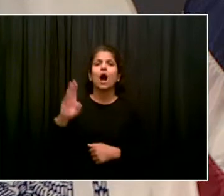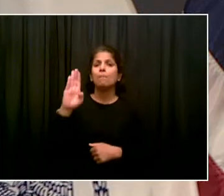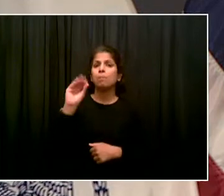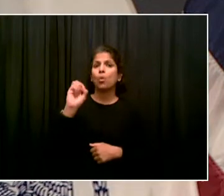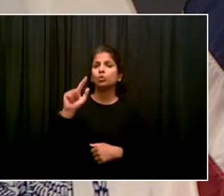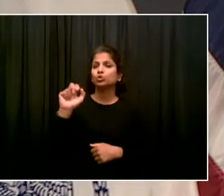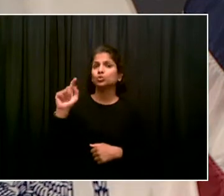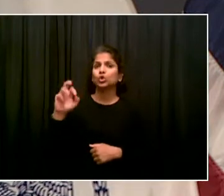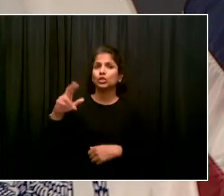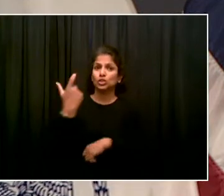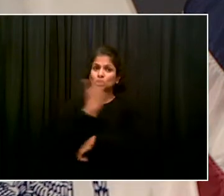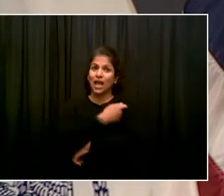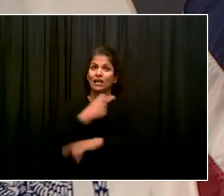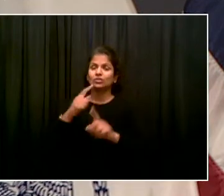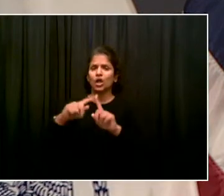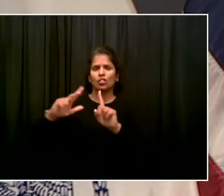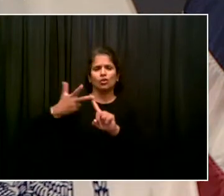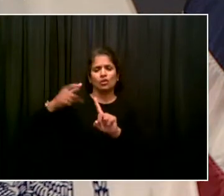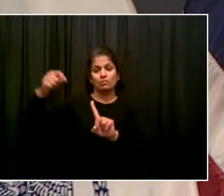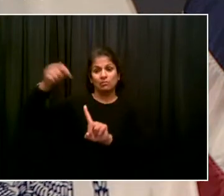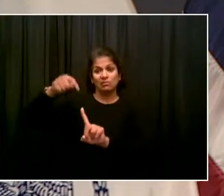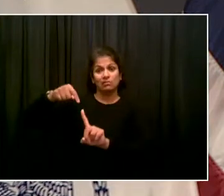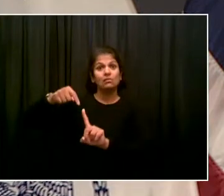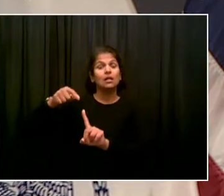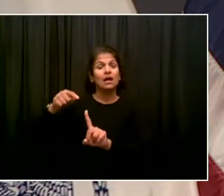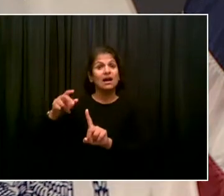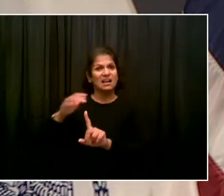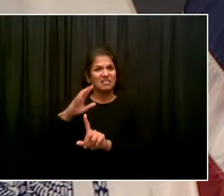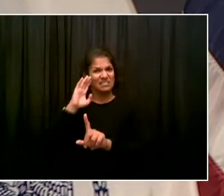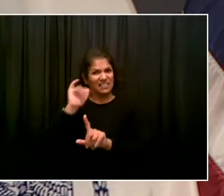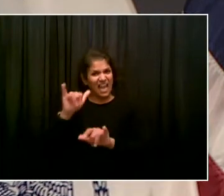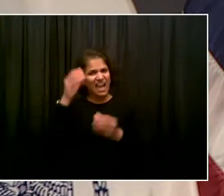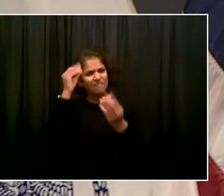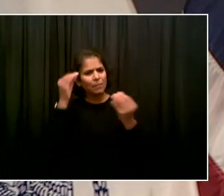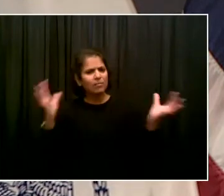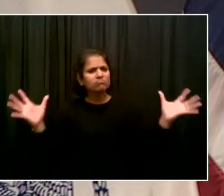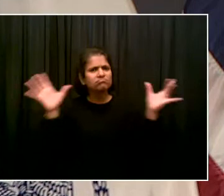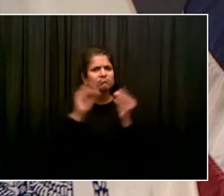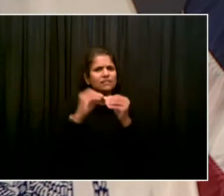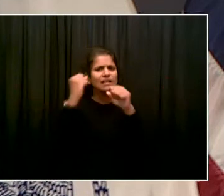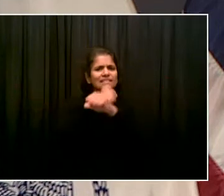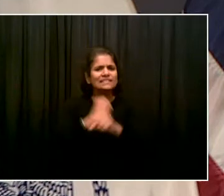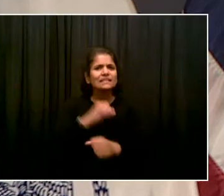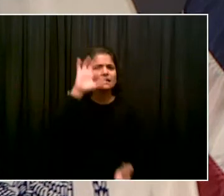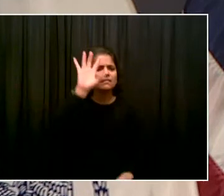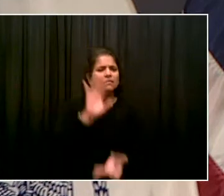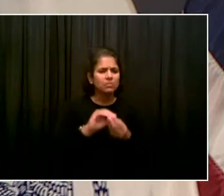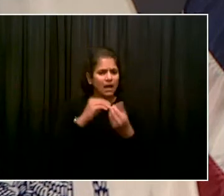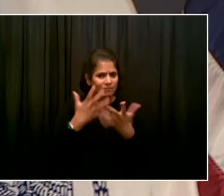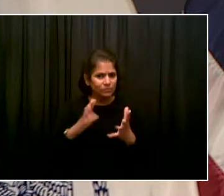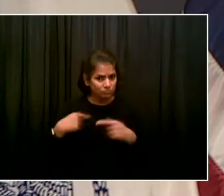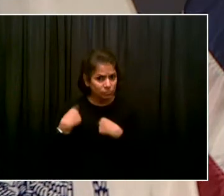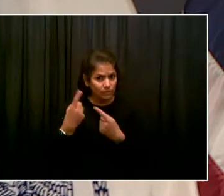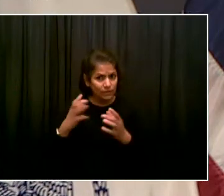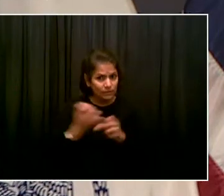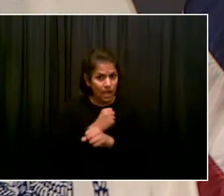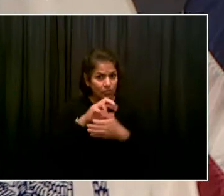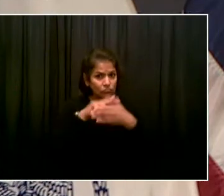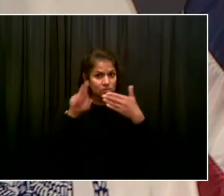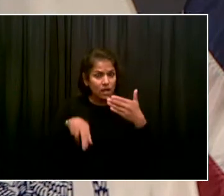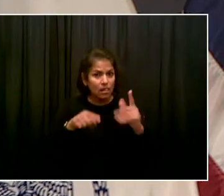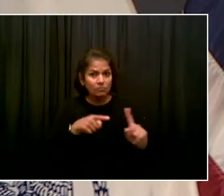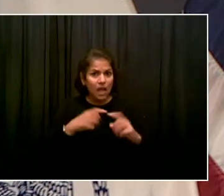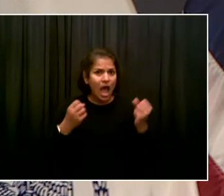that data with the public on the number of booster shots that are being, given every